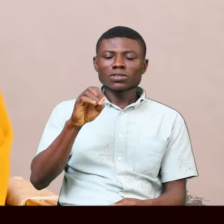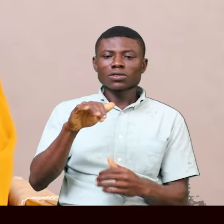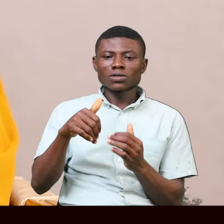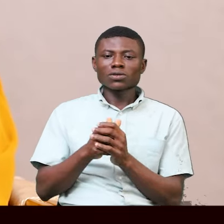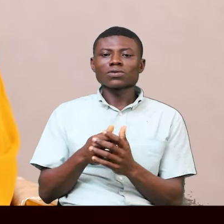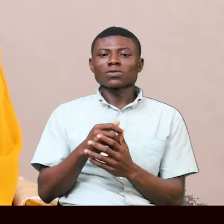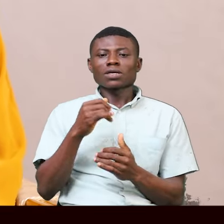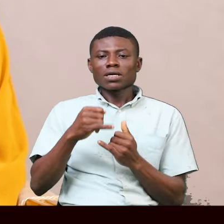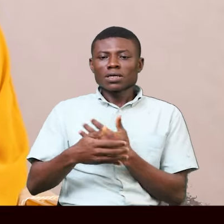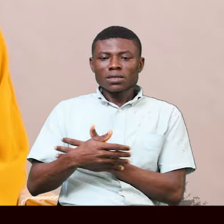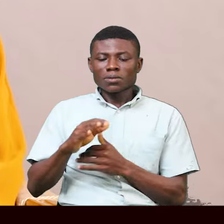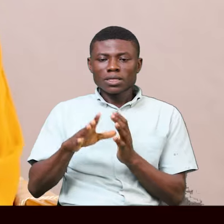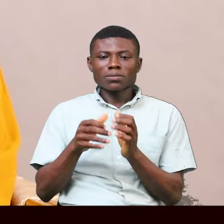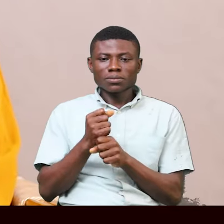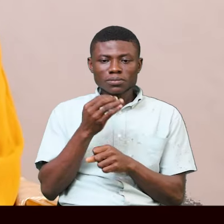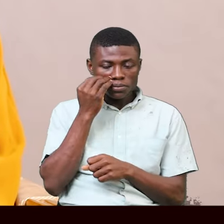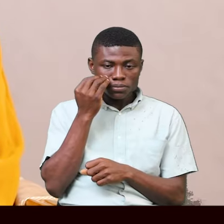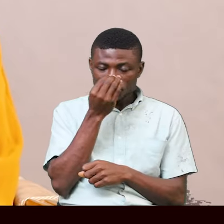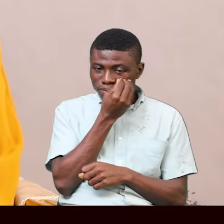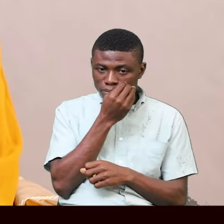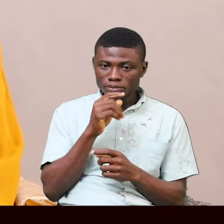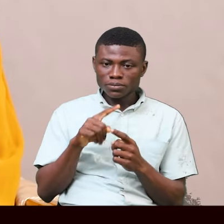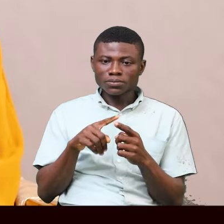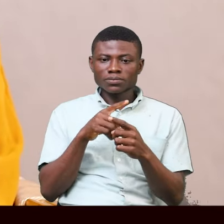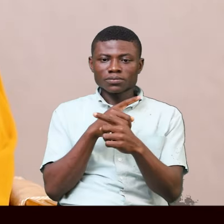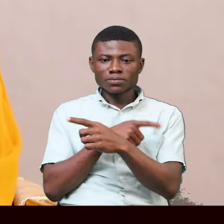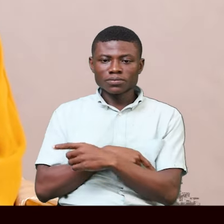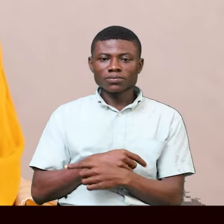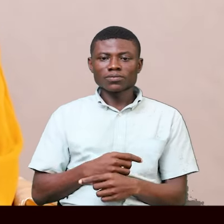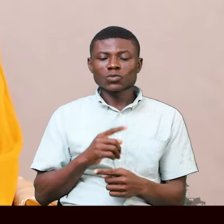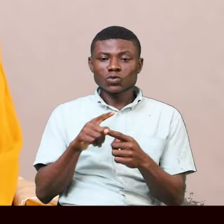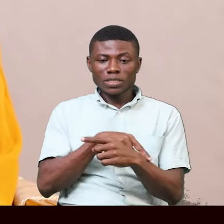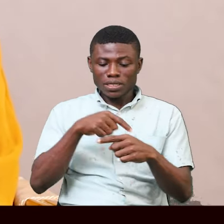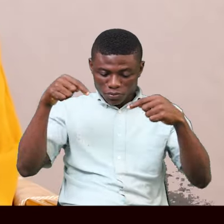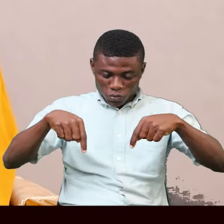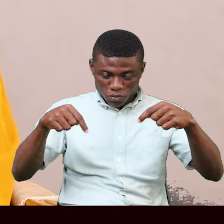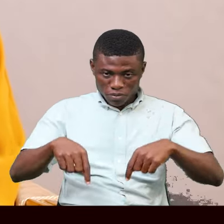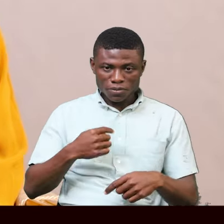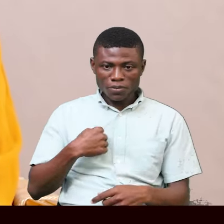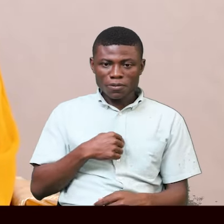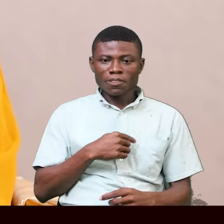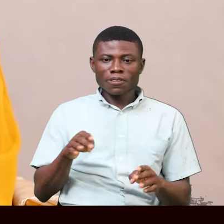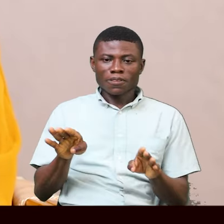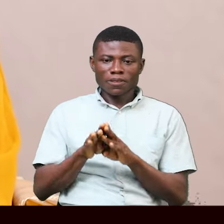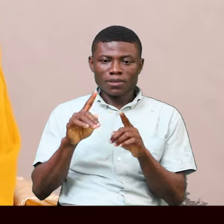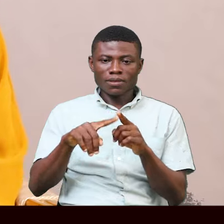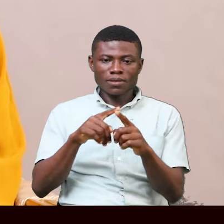dey catch your glams and achievement him. Ene. Eye ne. Eti ye pon ne.